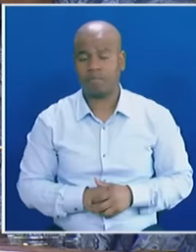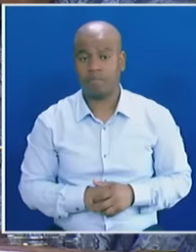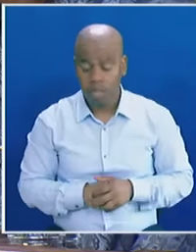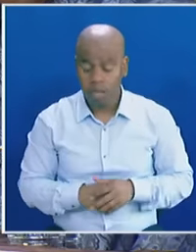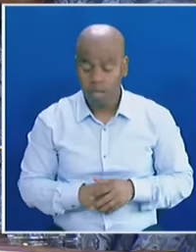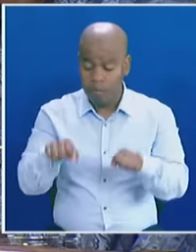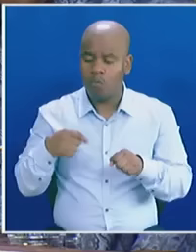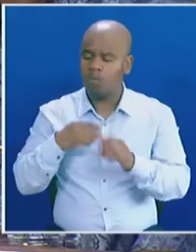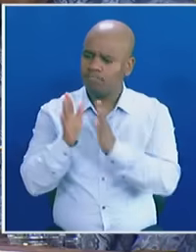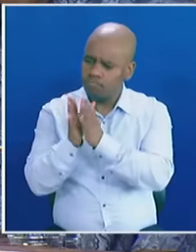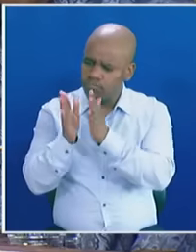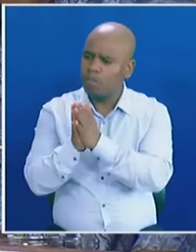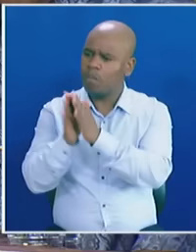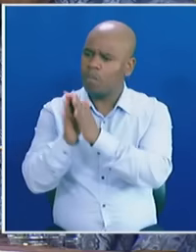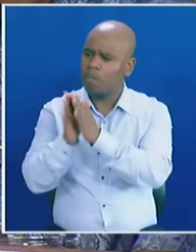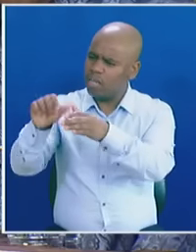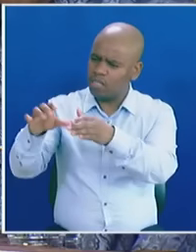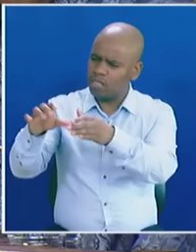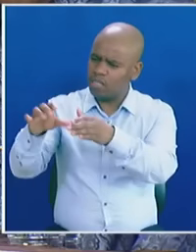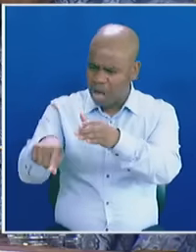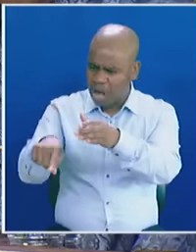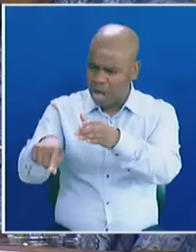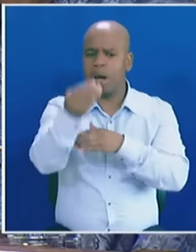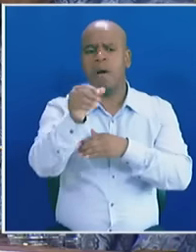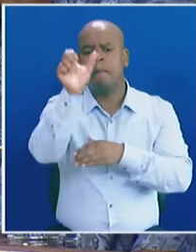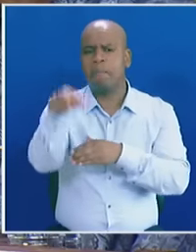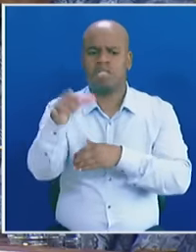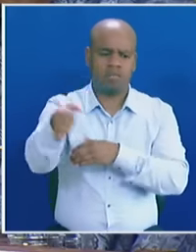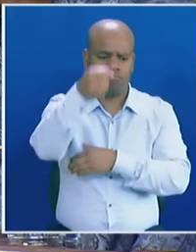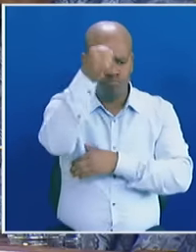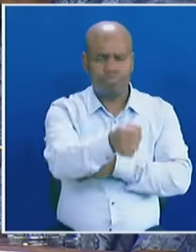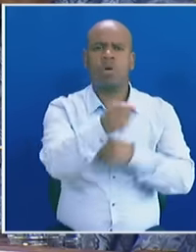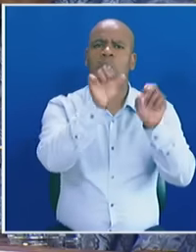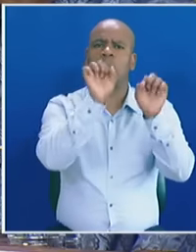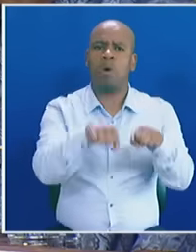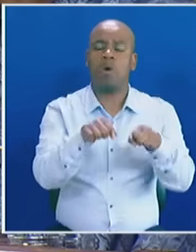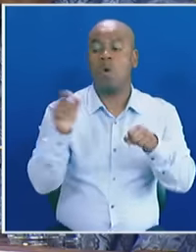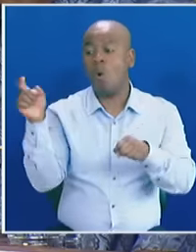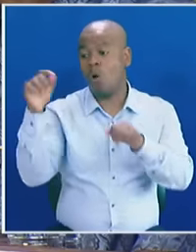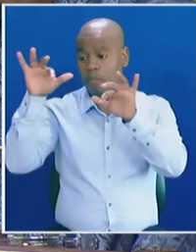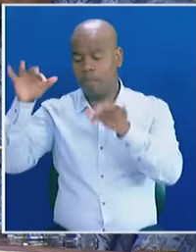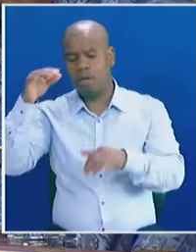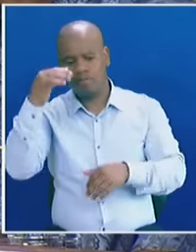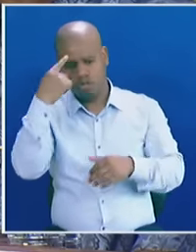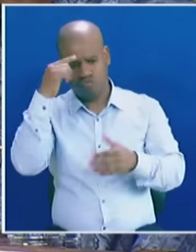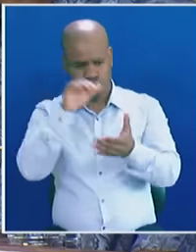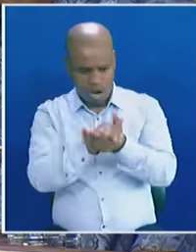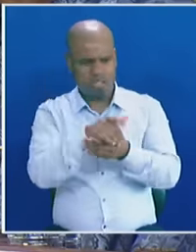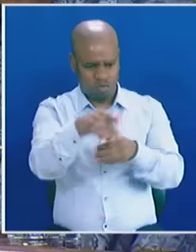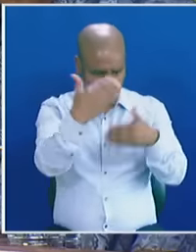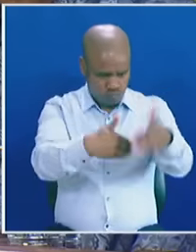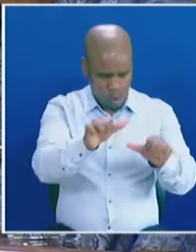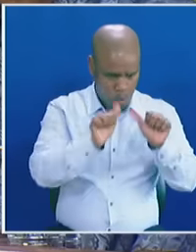find a people's person who is a person that the vast majority of South Africans trust to fill this post, which is